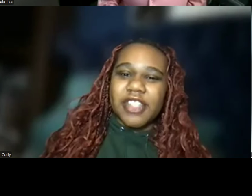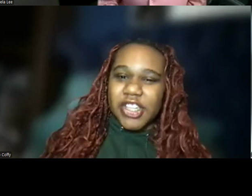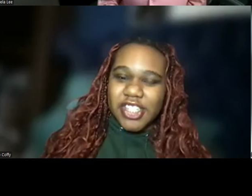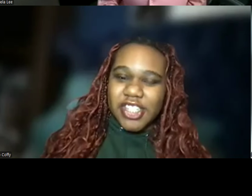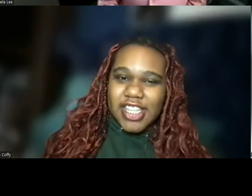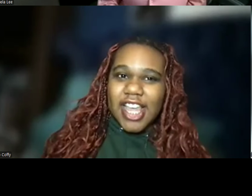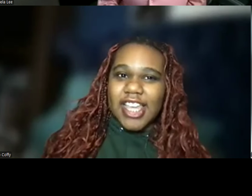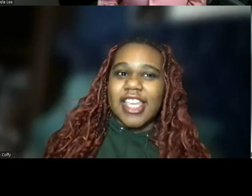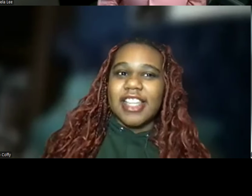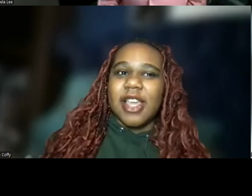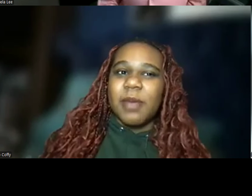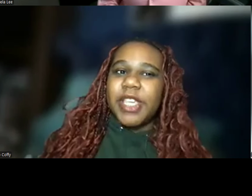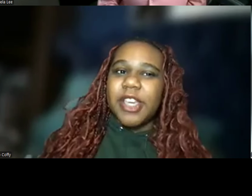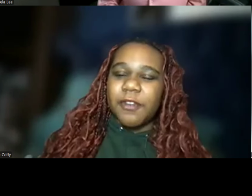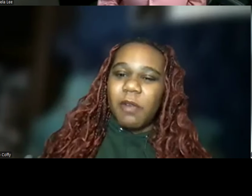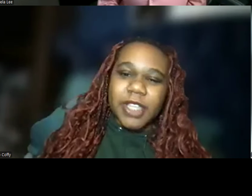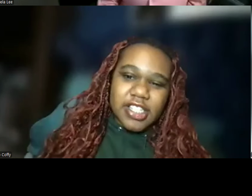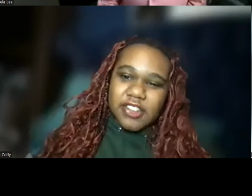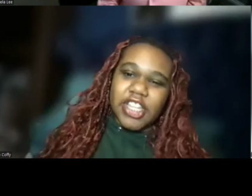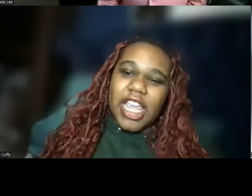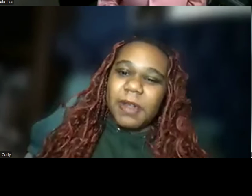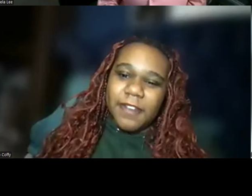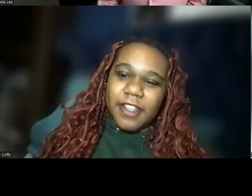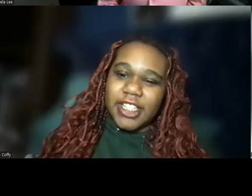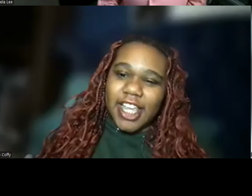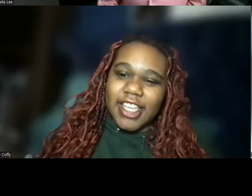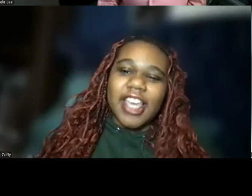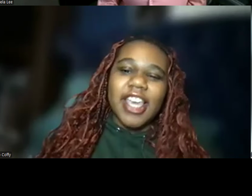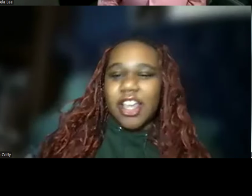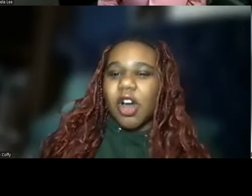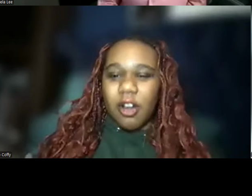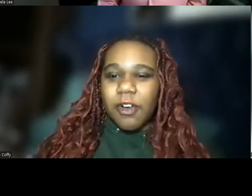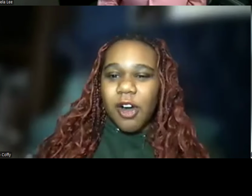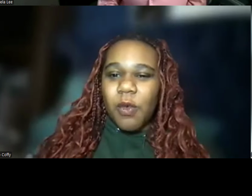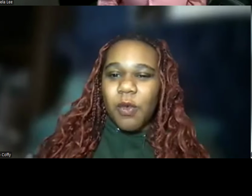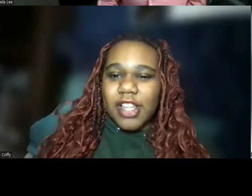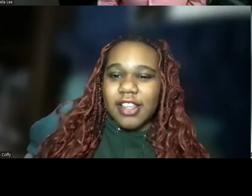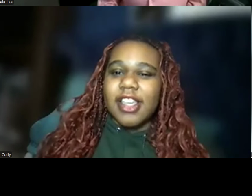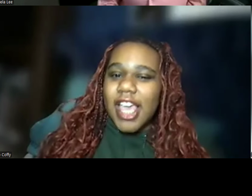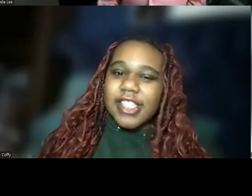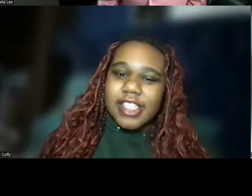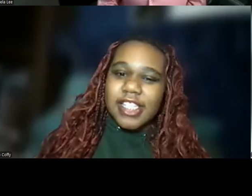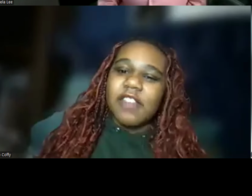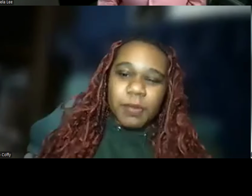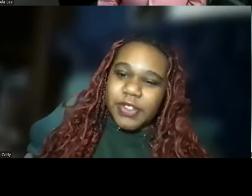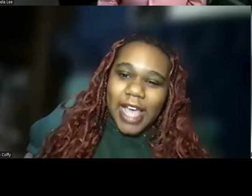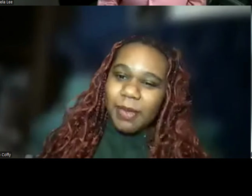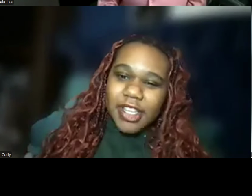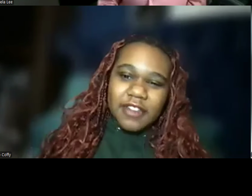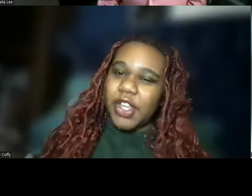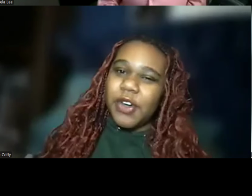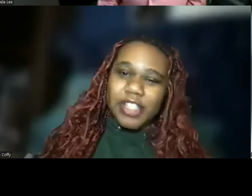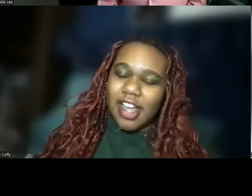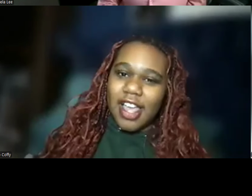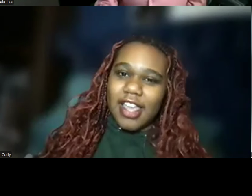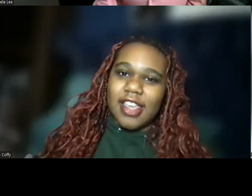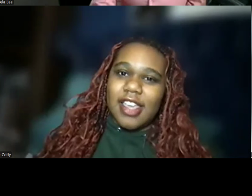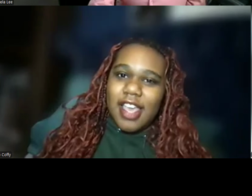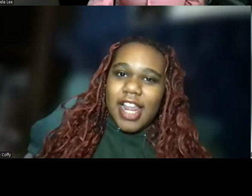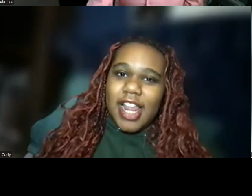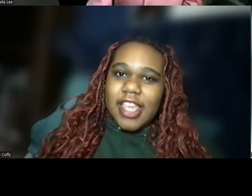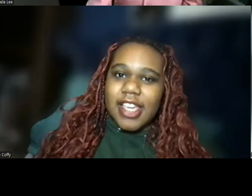bit of secrecy that can be involved because of shame and feeling like it's our fault when instances of abuse happen, even though it's